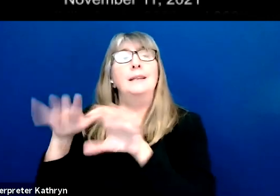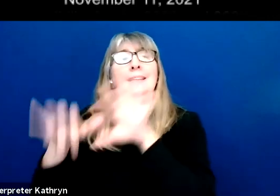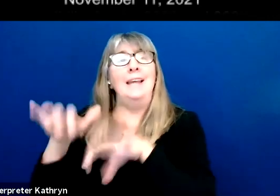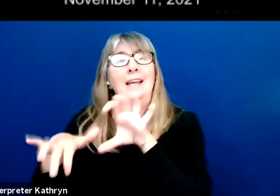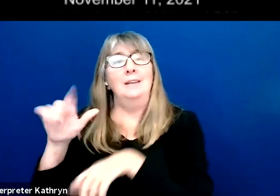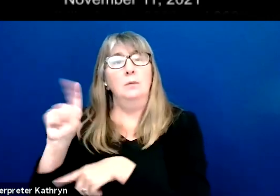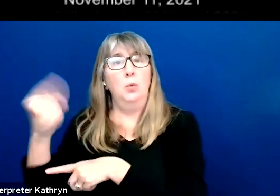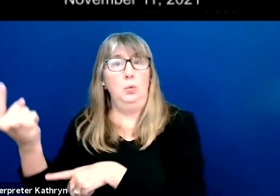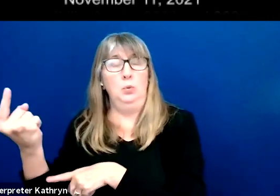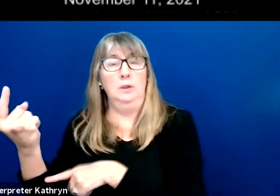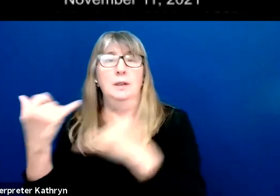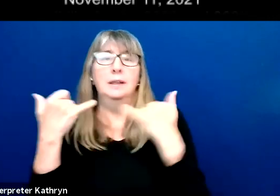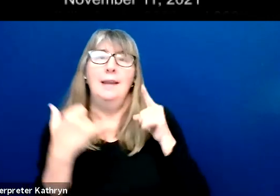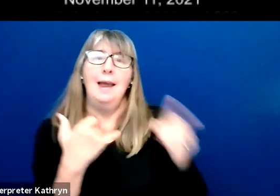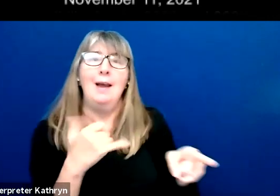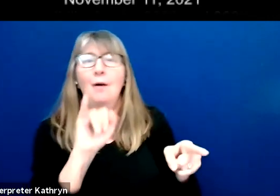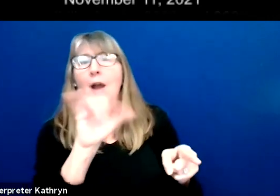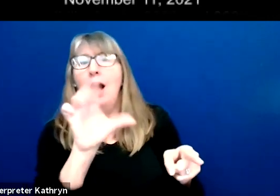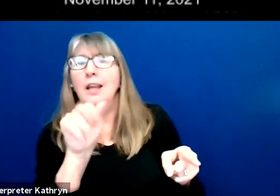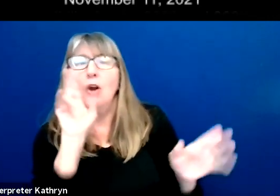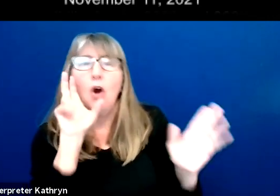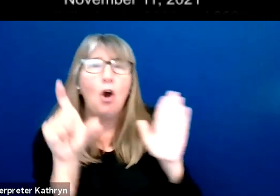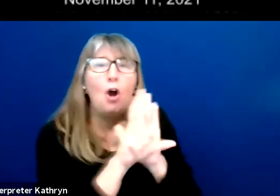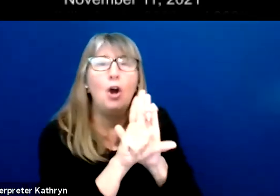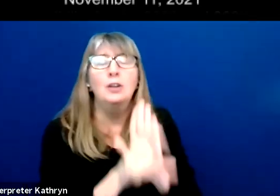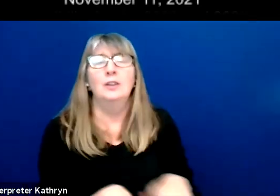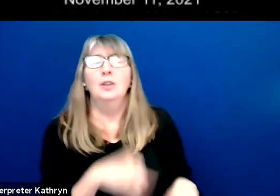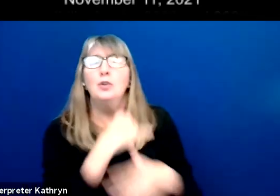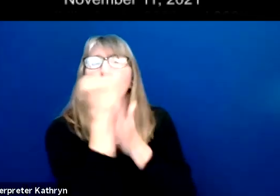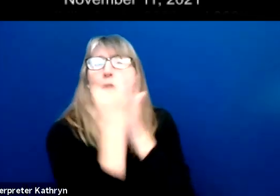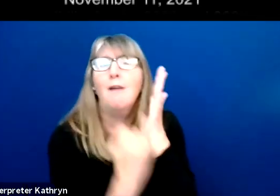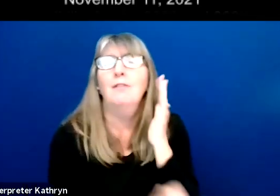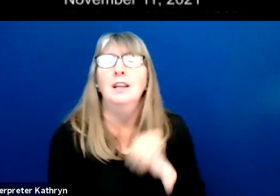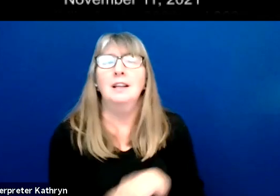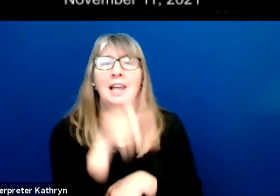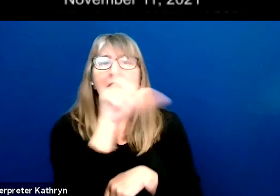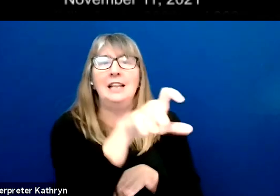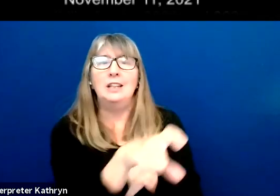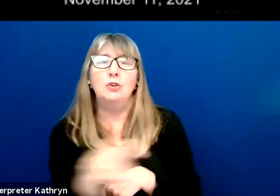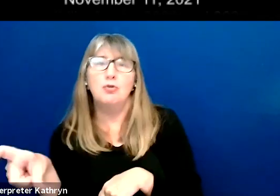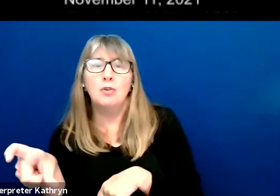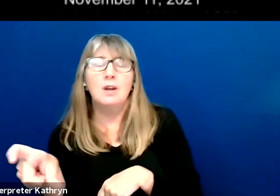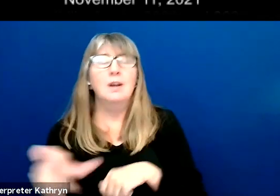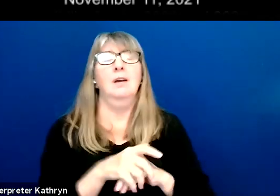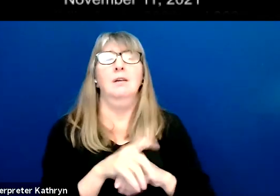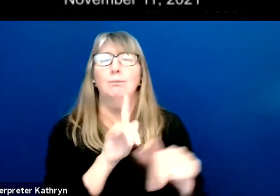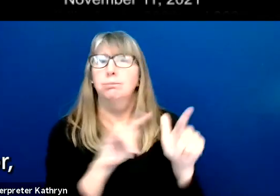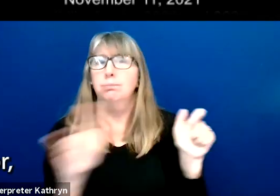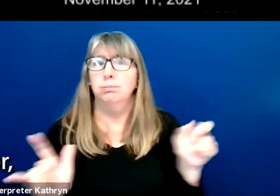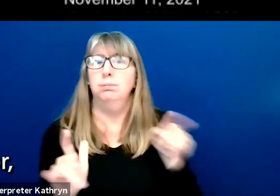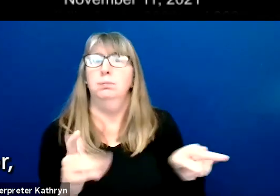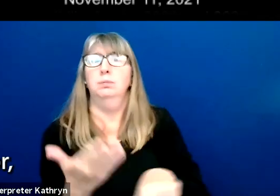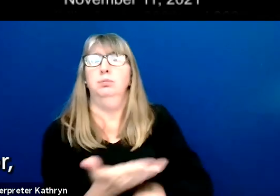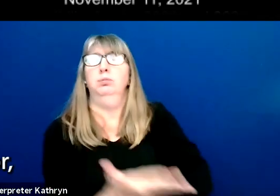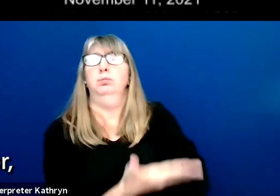and graphics and dragging, clicking and dragging and all the rest of it. So